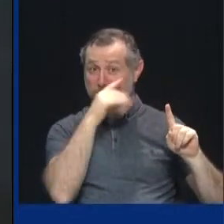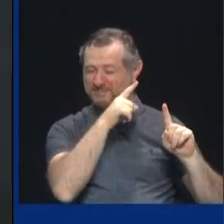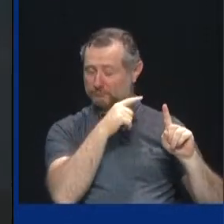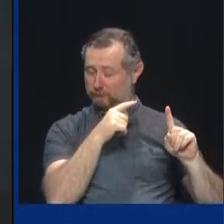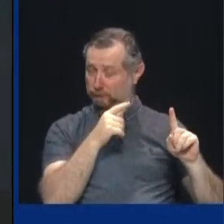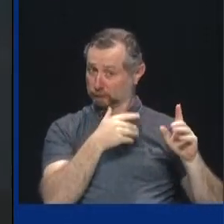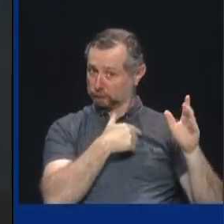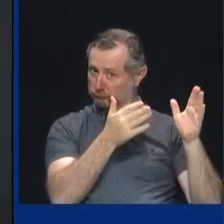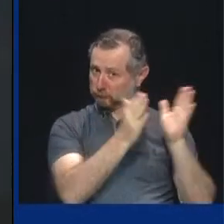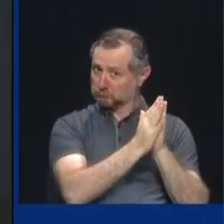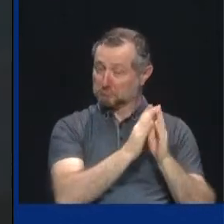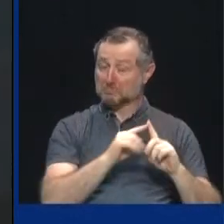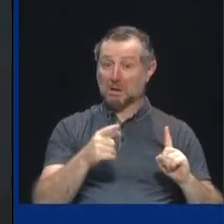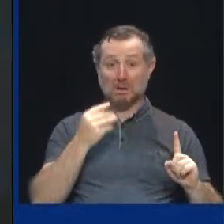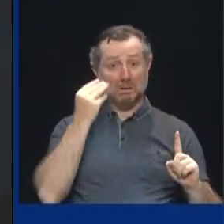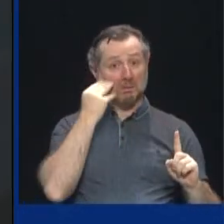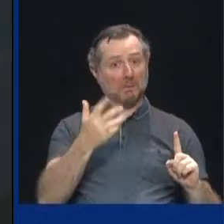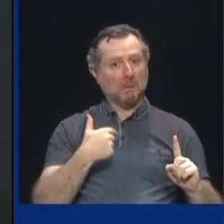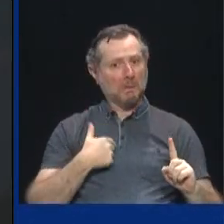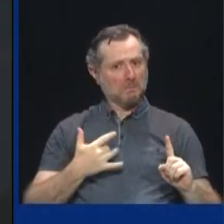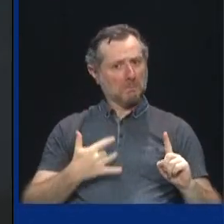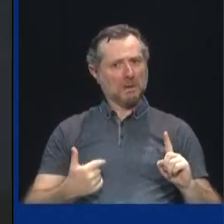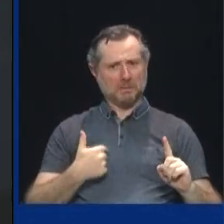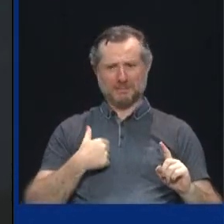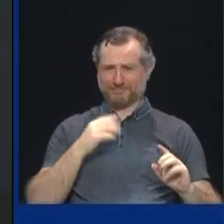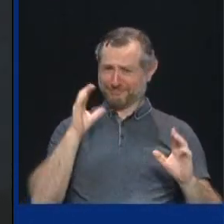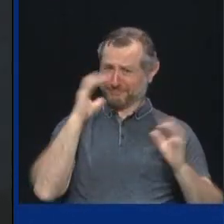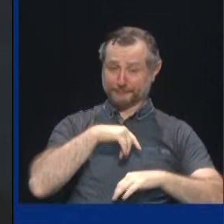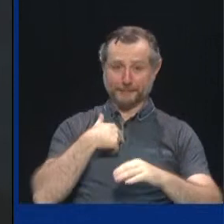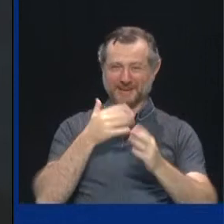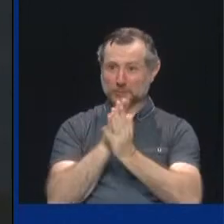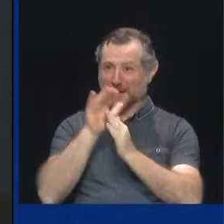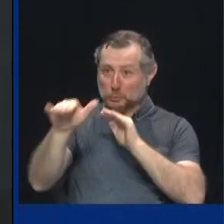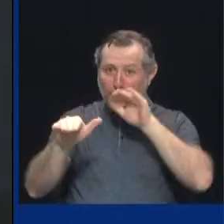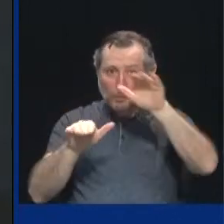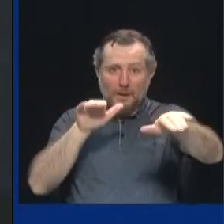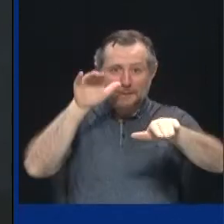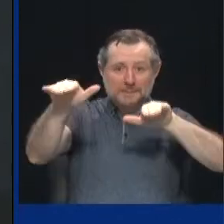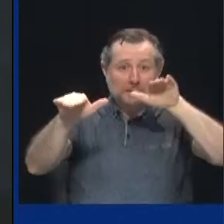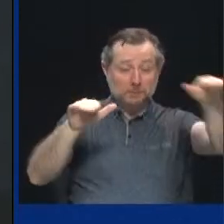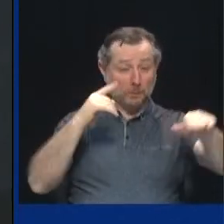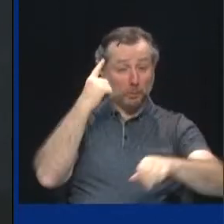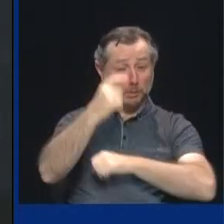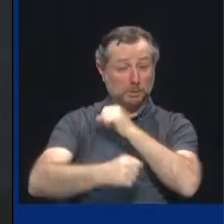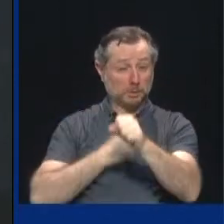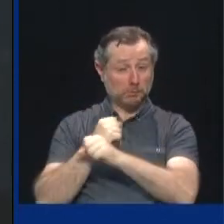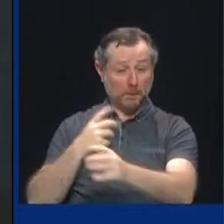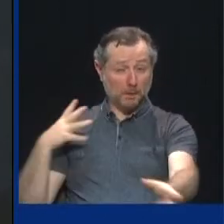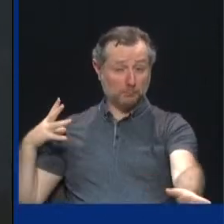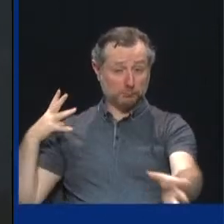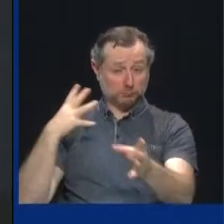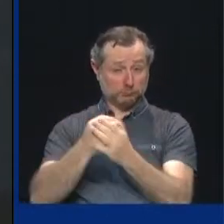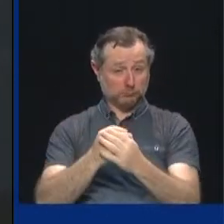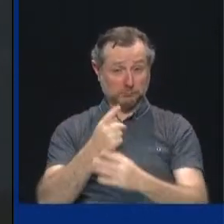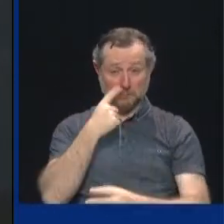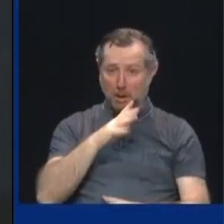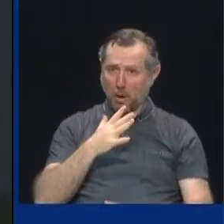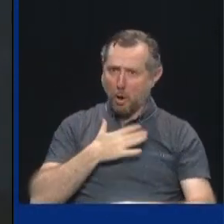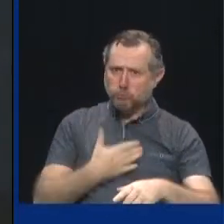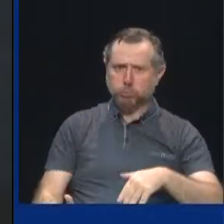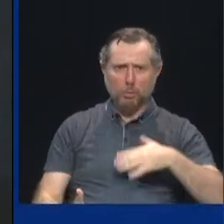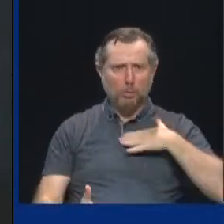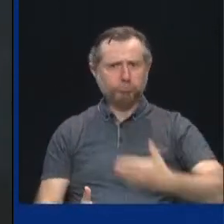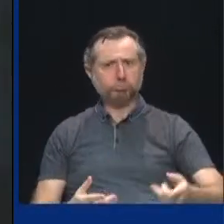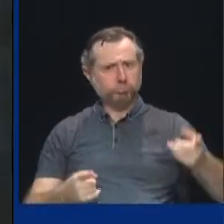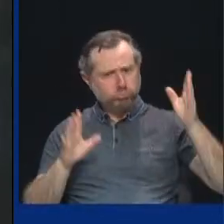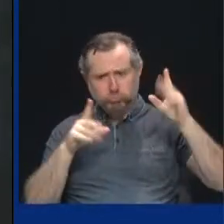lot of unusual requests as governor over this past year, but they stepped right up. They've been great. They really have